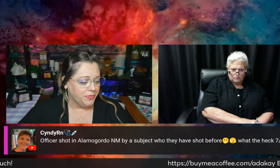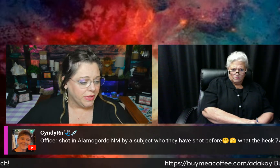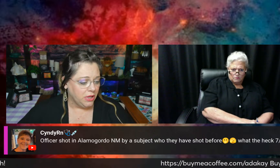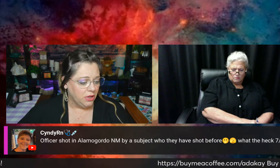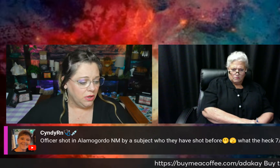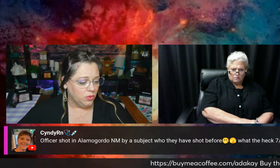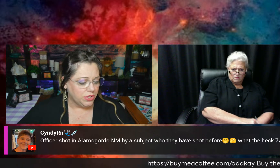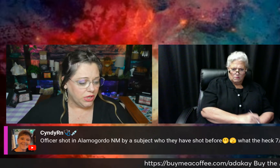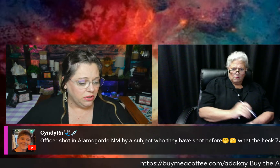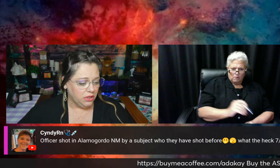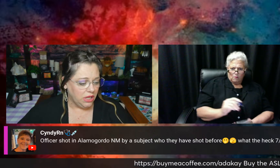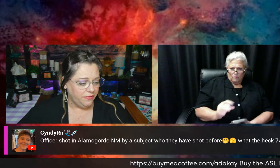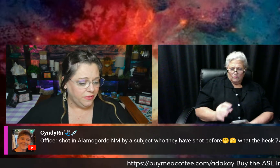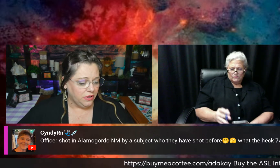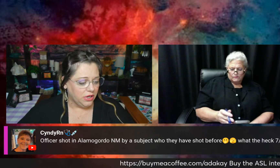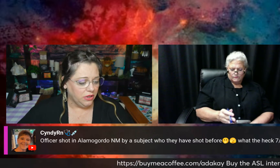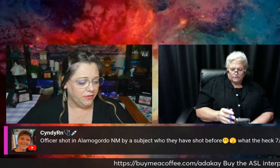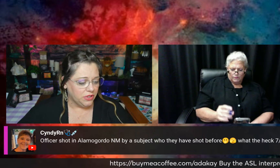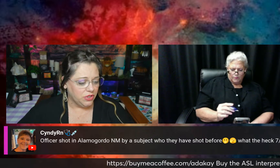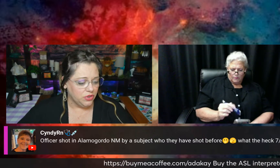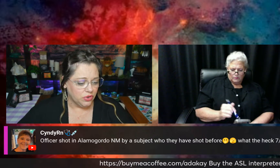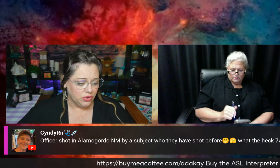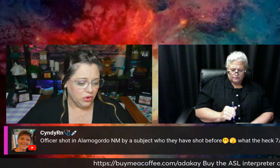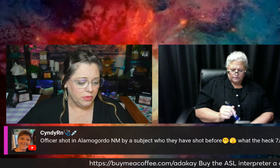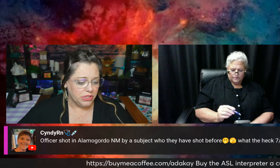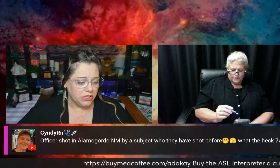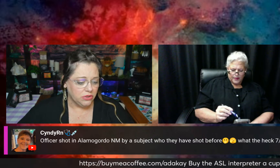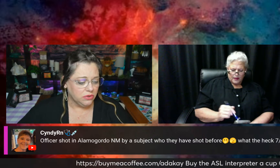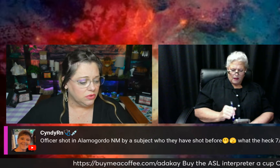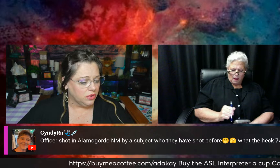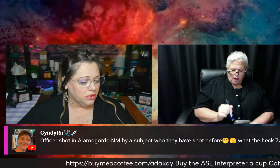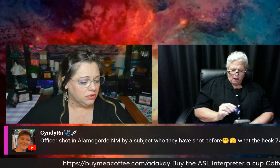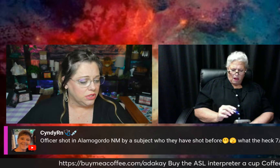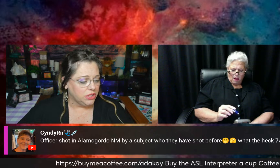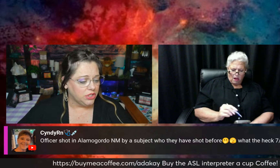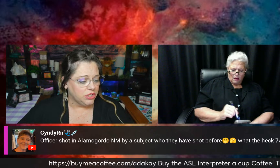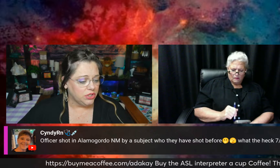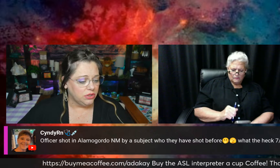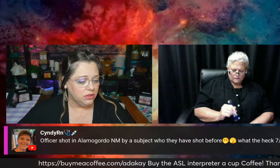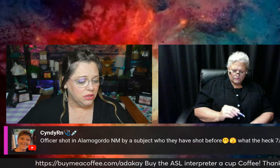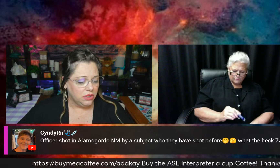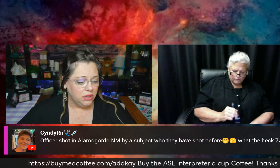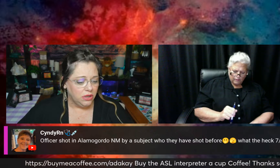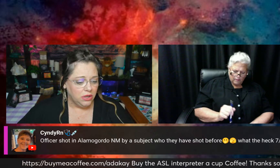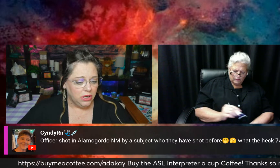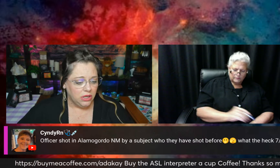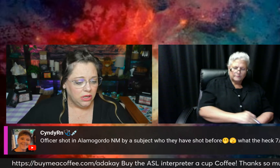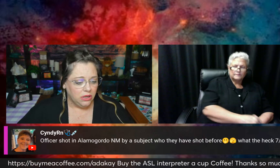Department, was airlifted to the trauma center, critical condition.